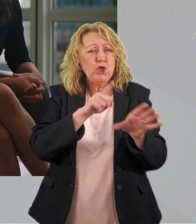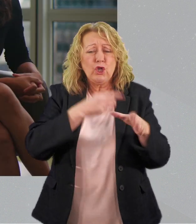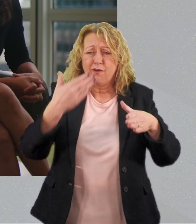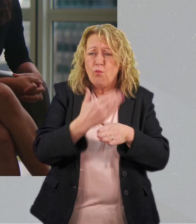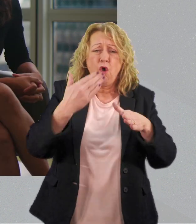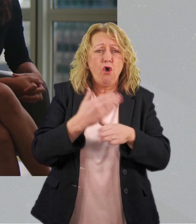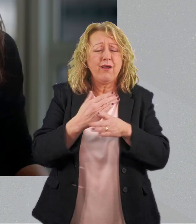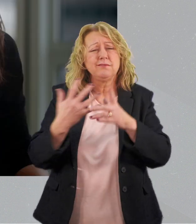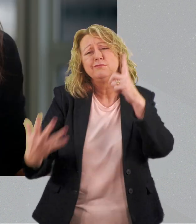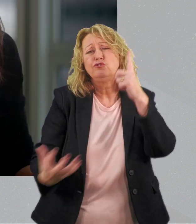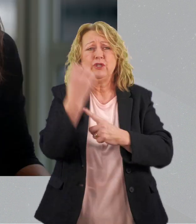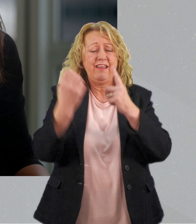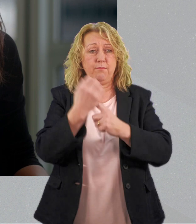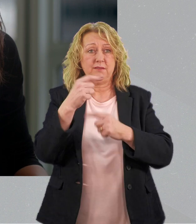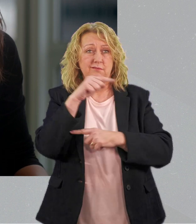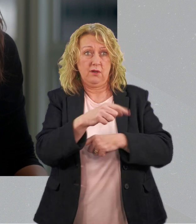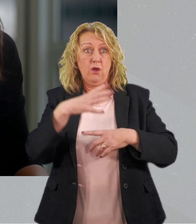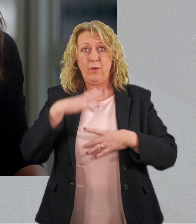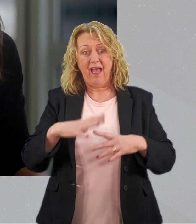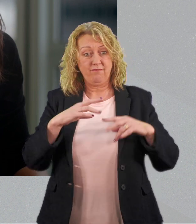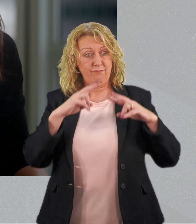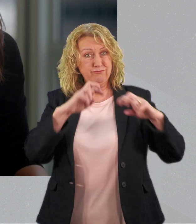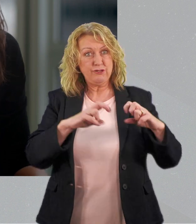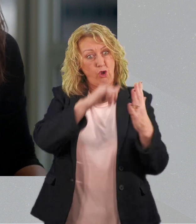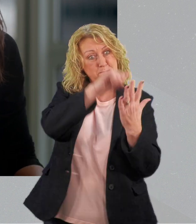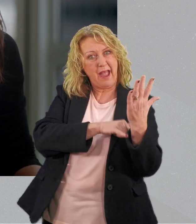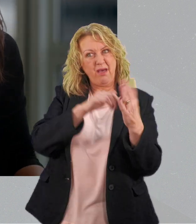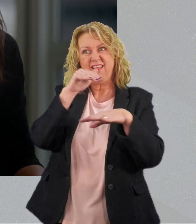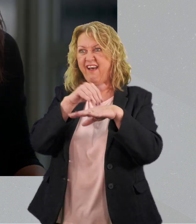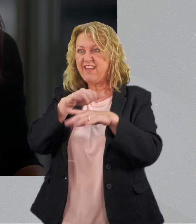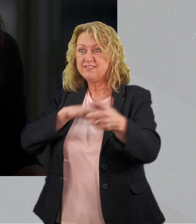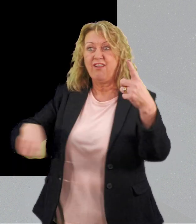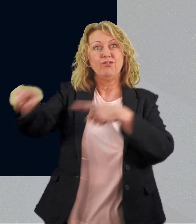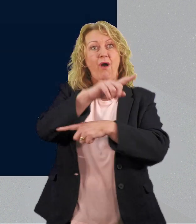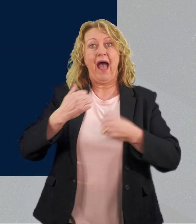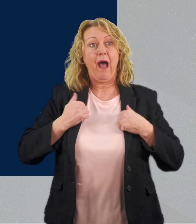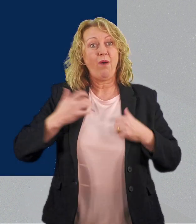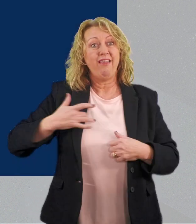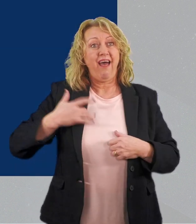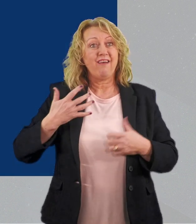accomplishment to have a research paper that impacts lives in that way.